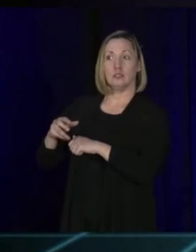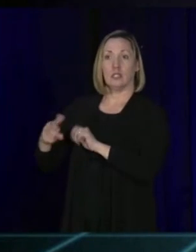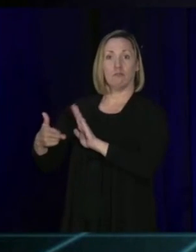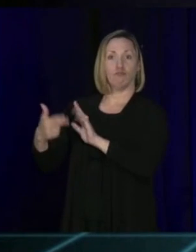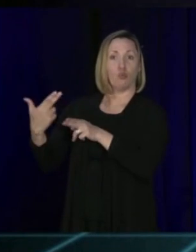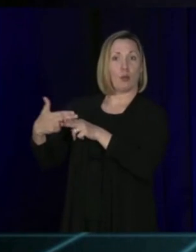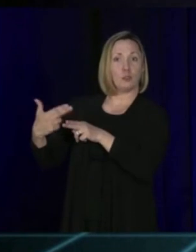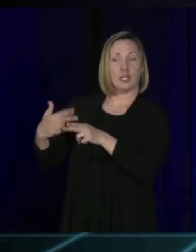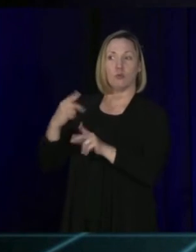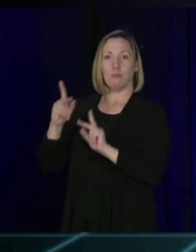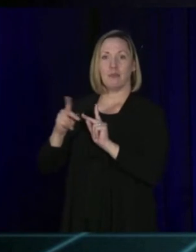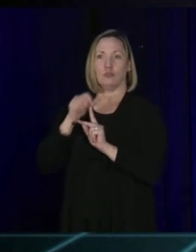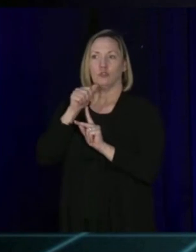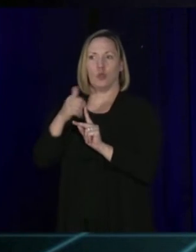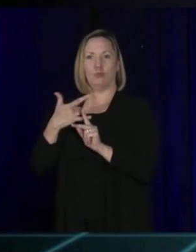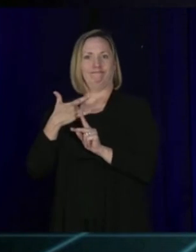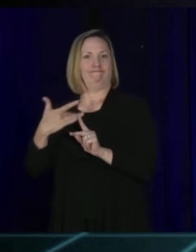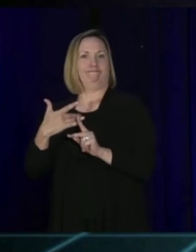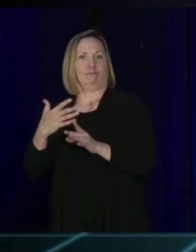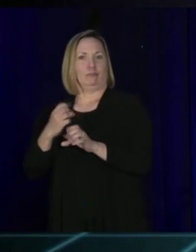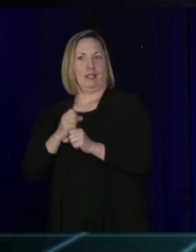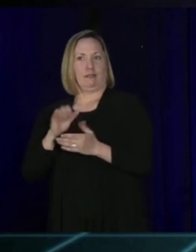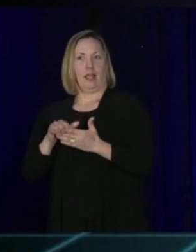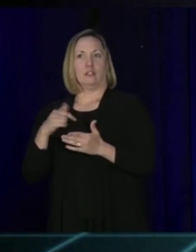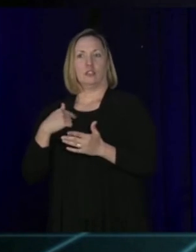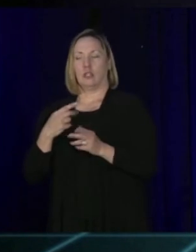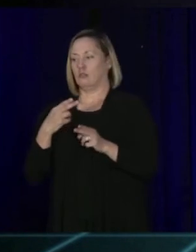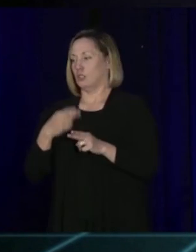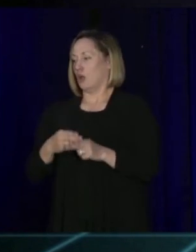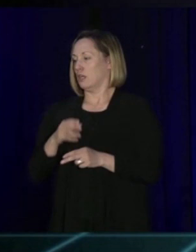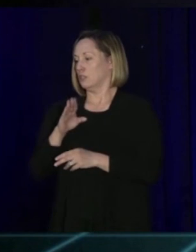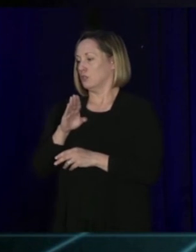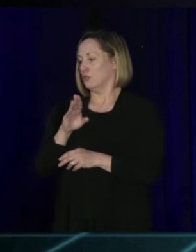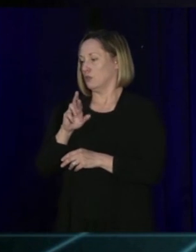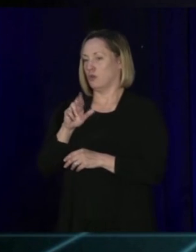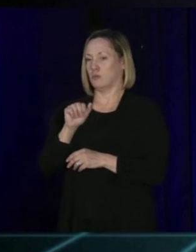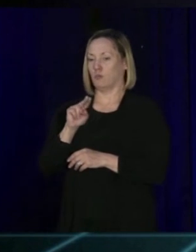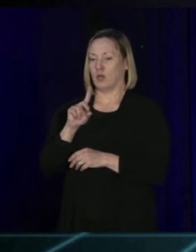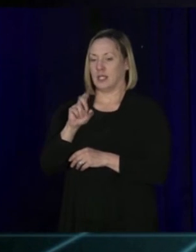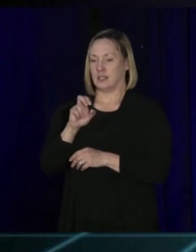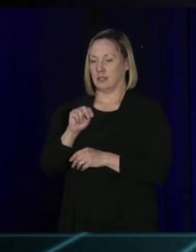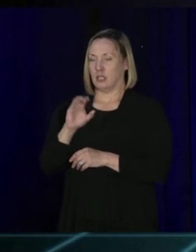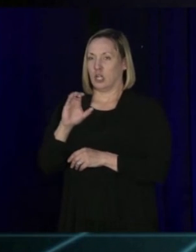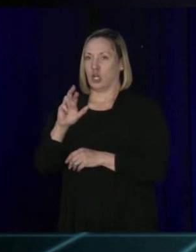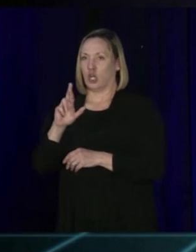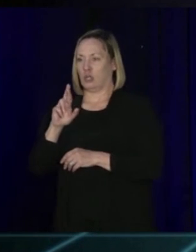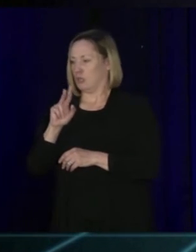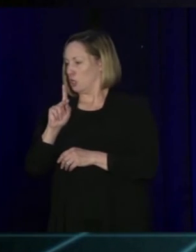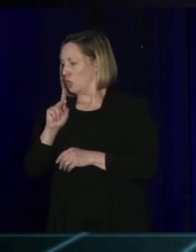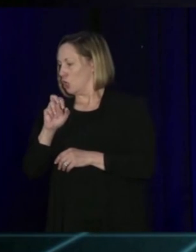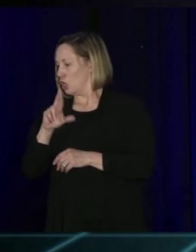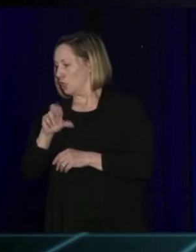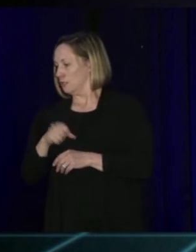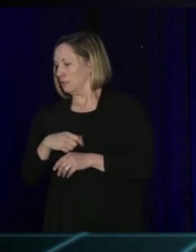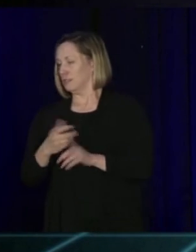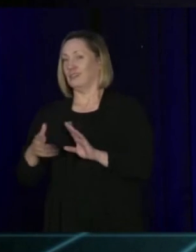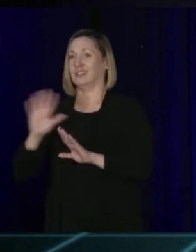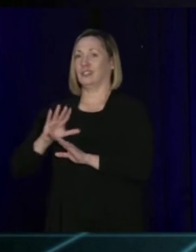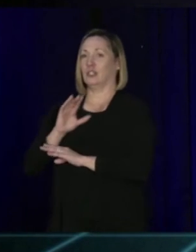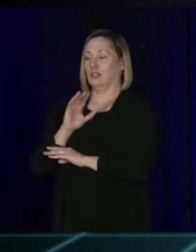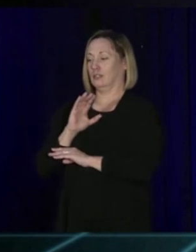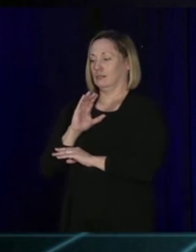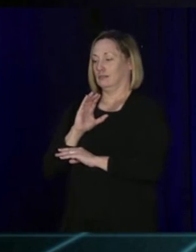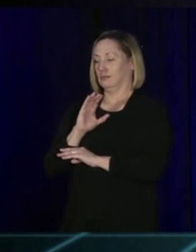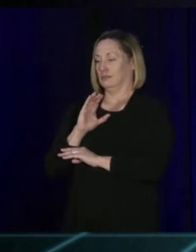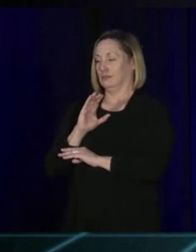folks don't really get a lot of that. And I was talking to Brendan Burns. He co-created Kubernetes. And early day Kubernetes, they were measuring